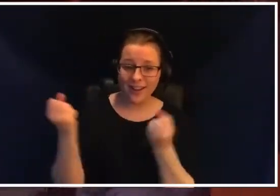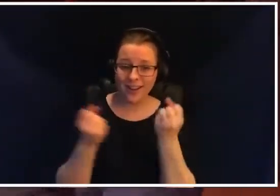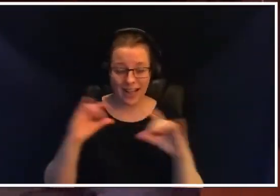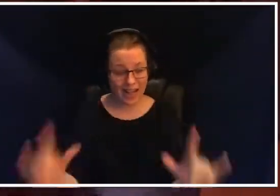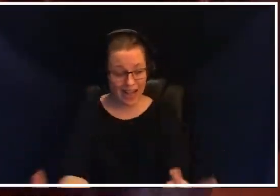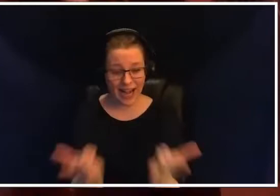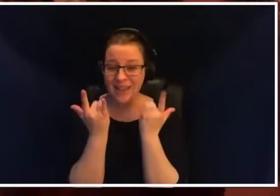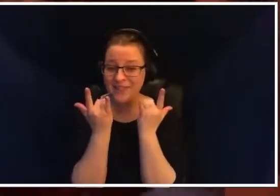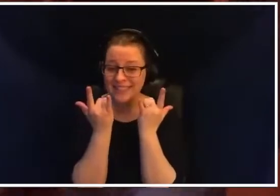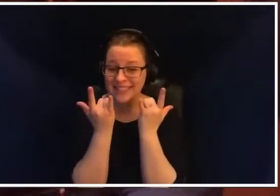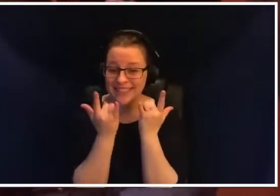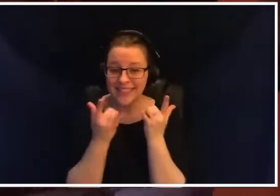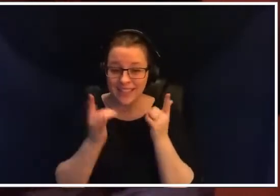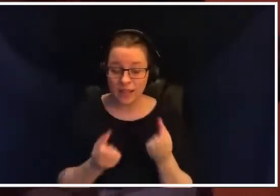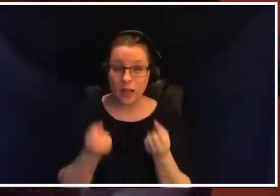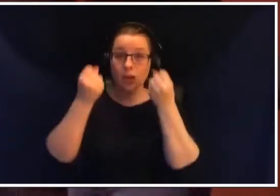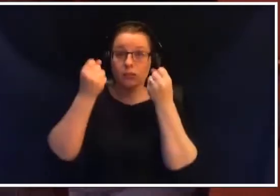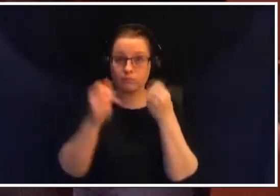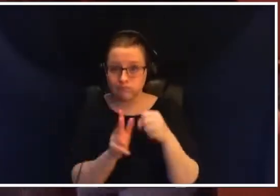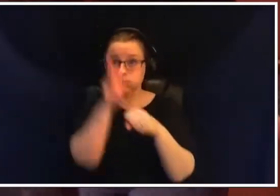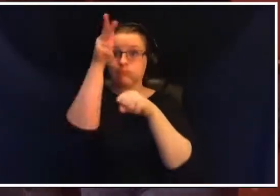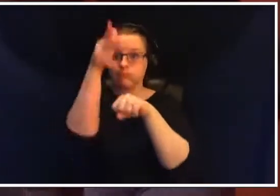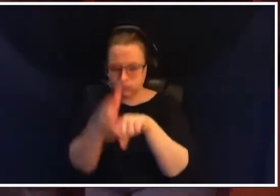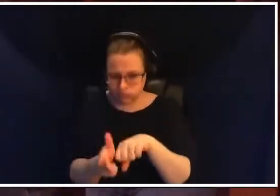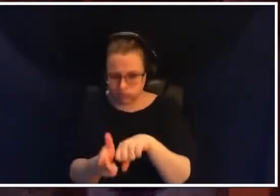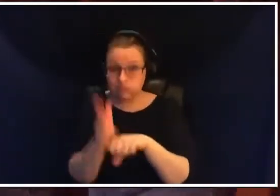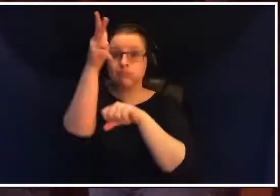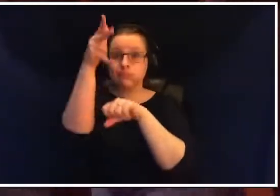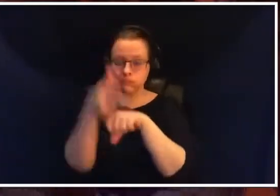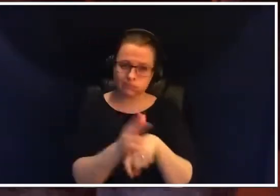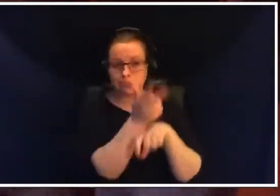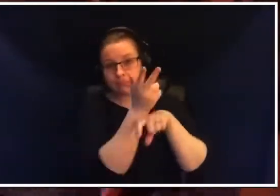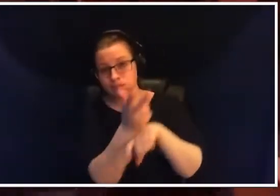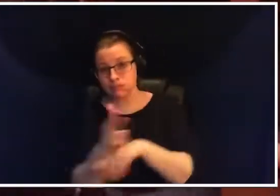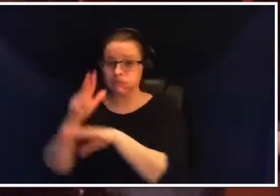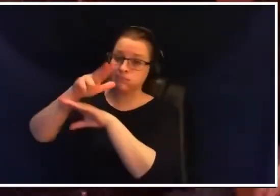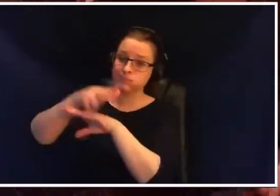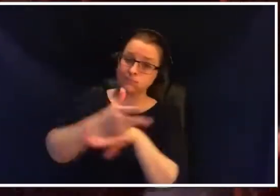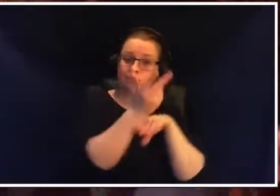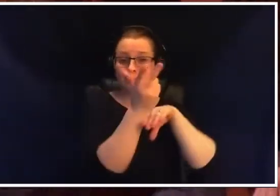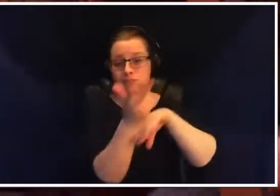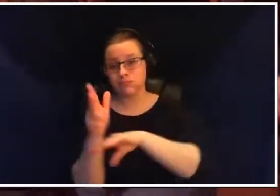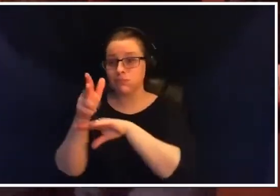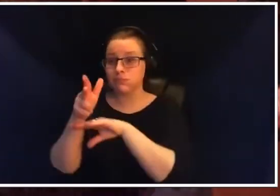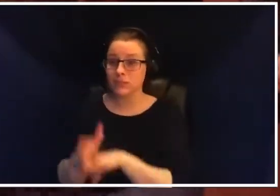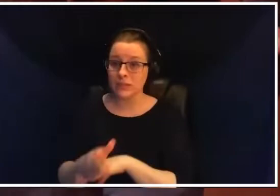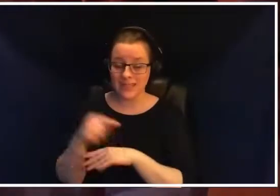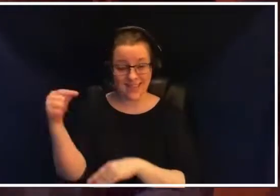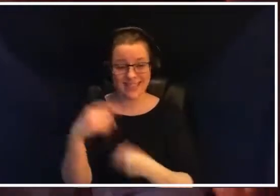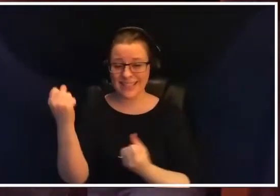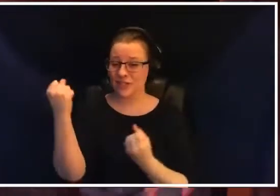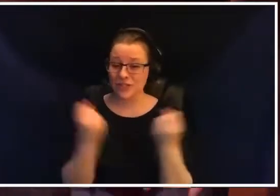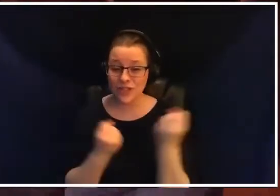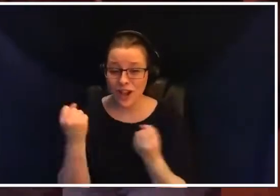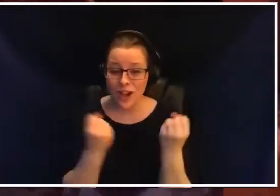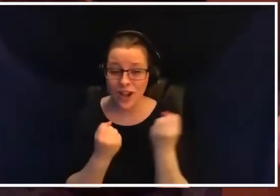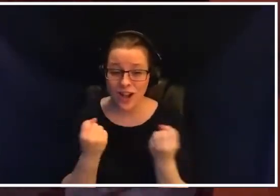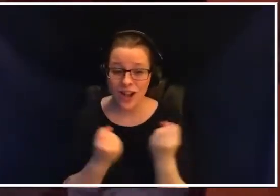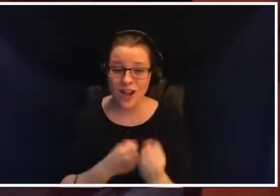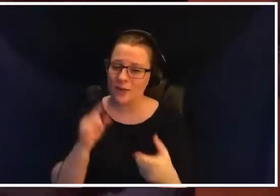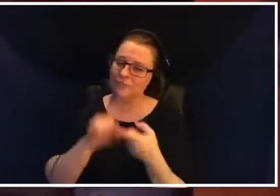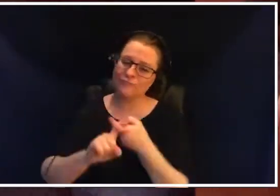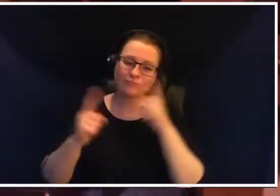too. High, low, everywhere we go, on Chitty Chitty we depend. Chitty bang bang, our fine